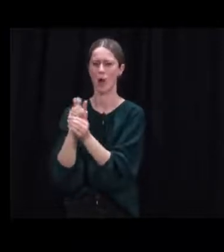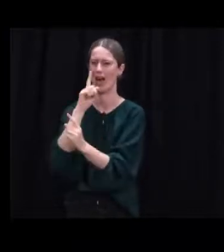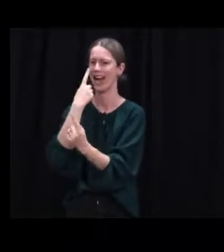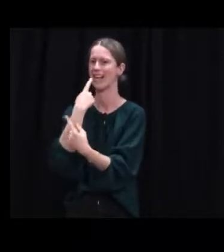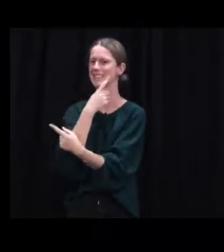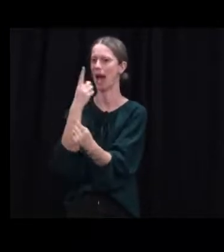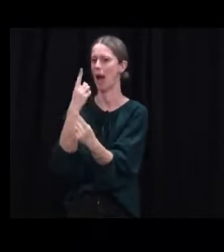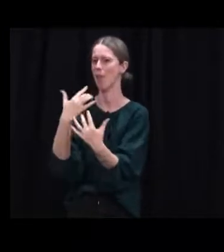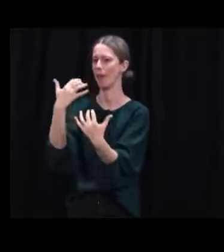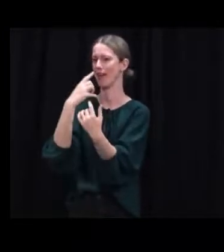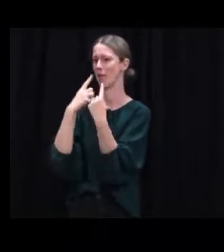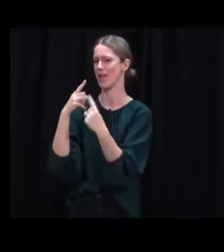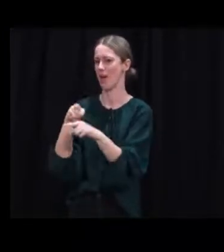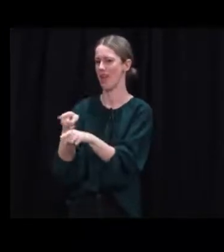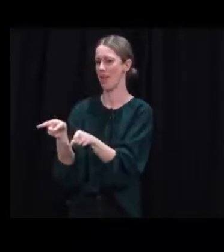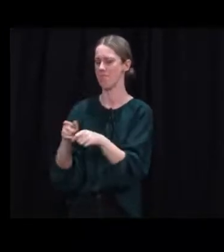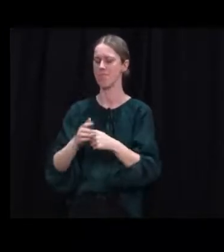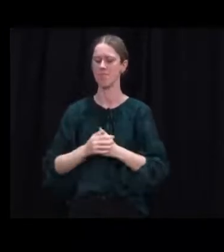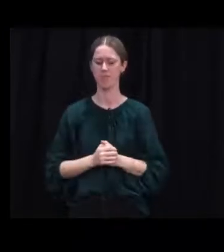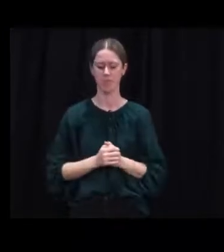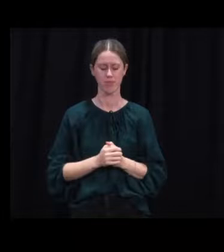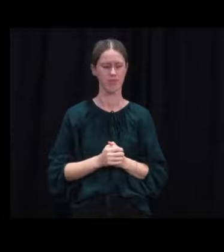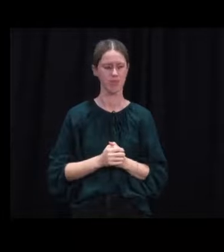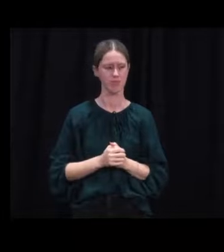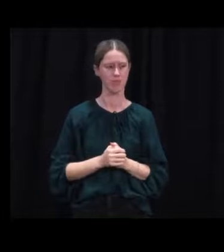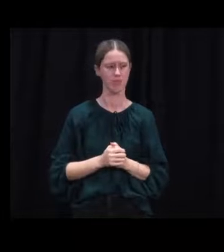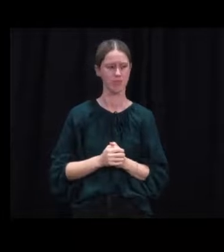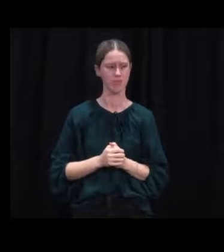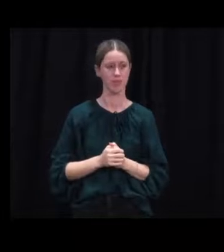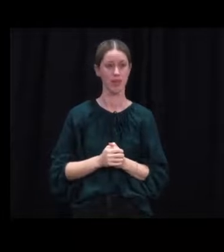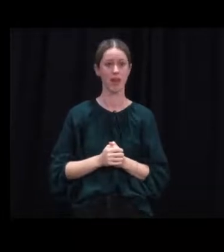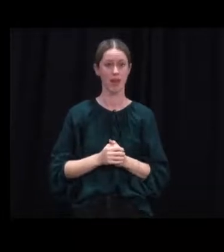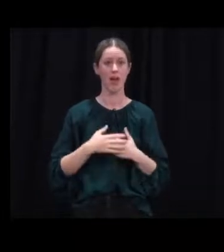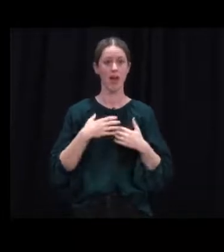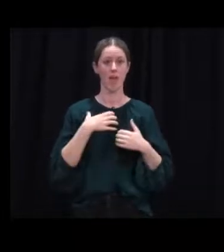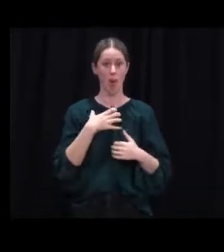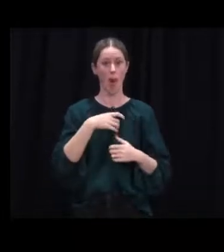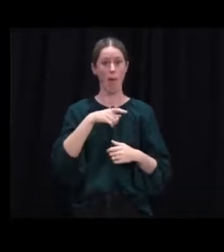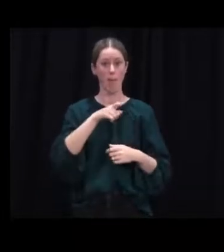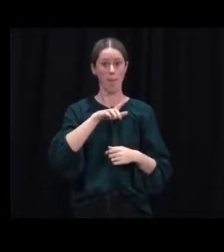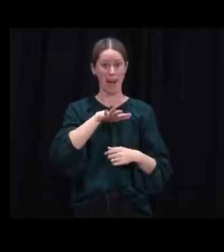has, from recollection, 14 cases, but the rest are all under 10.